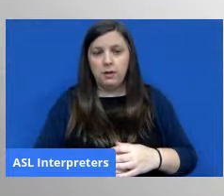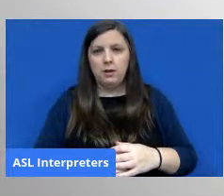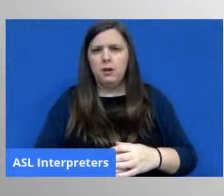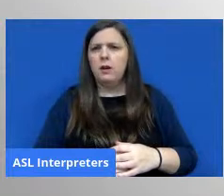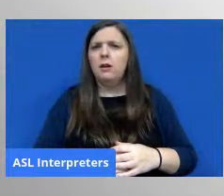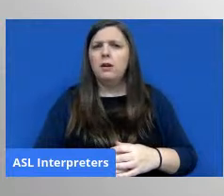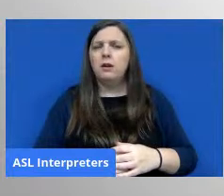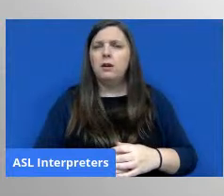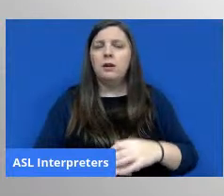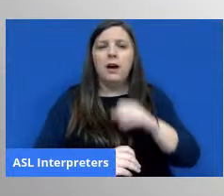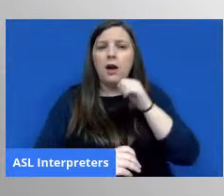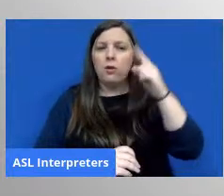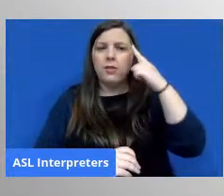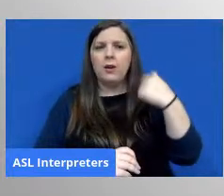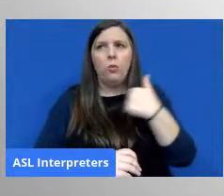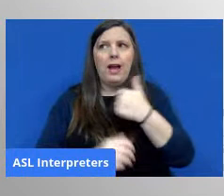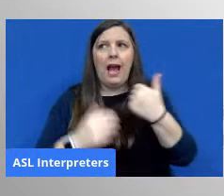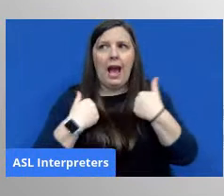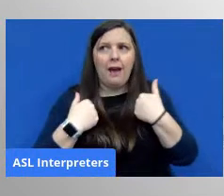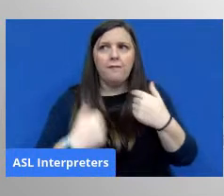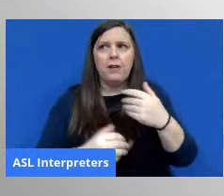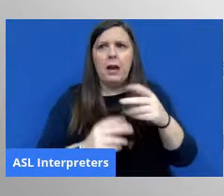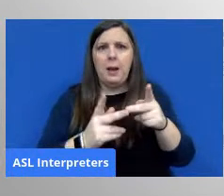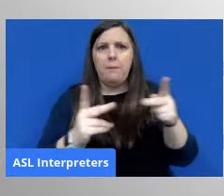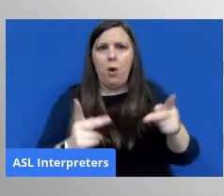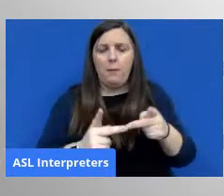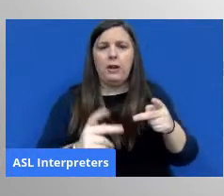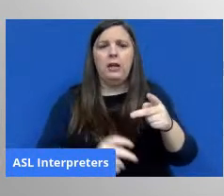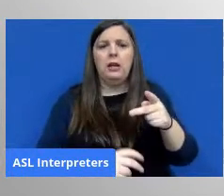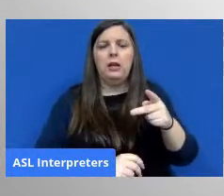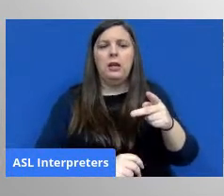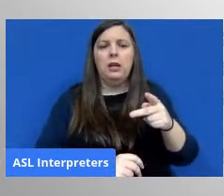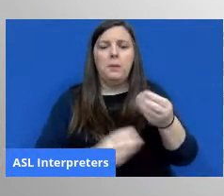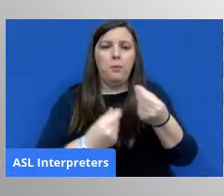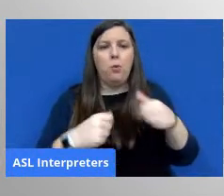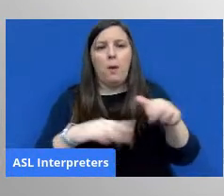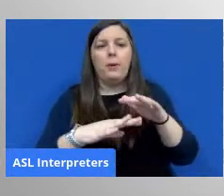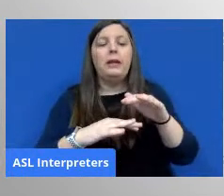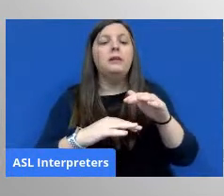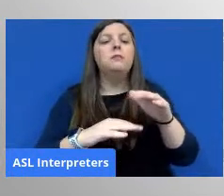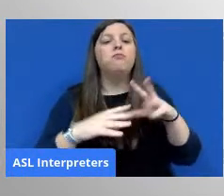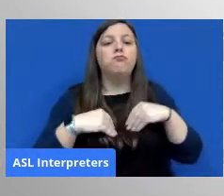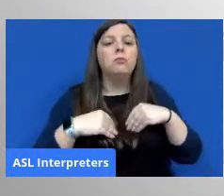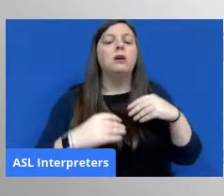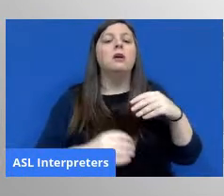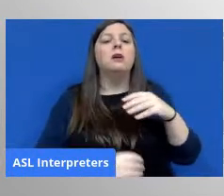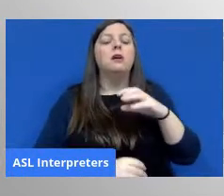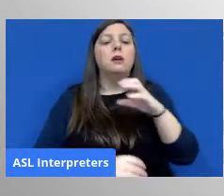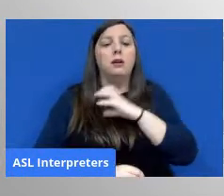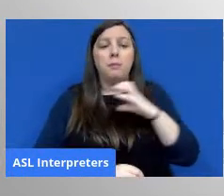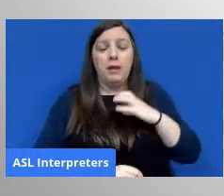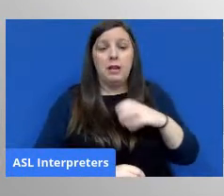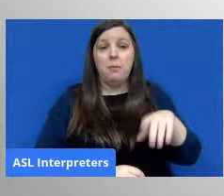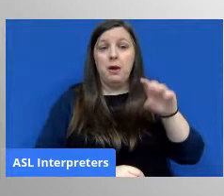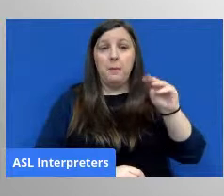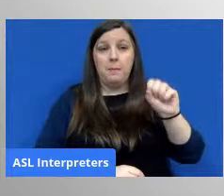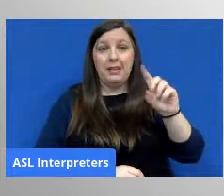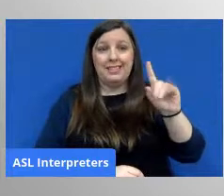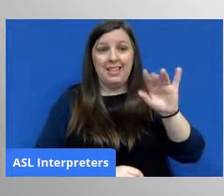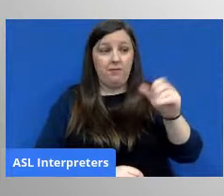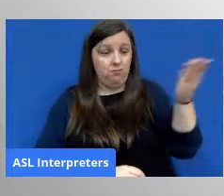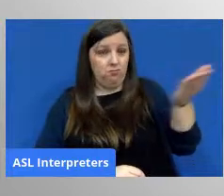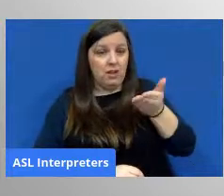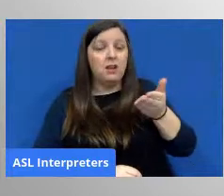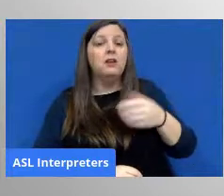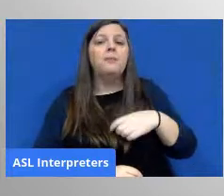Dr. Yes, I was about to say, I think that it would be great if we can have our discussion soon